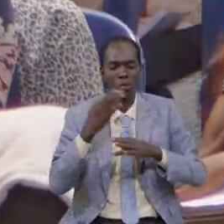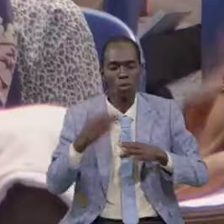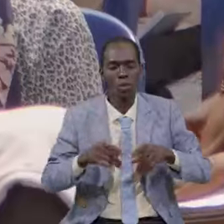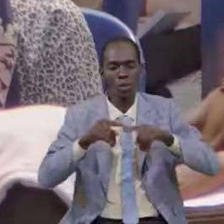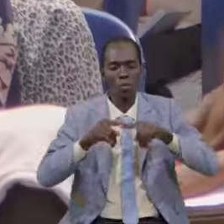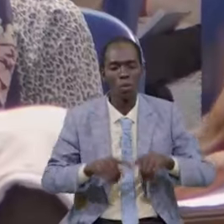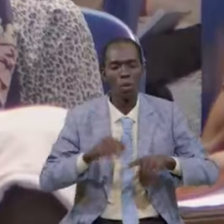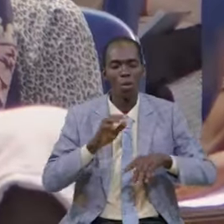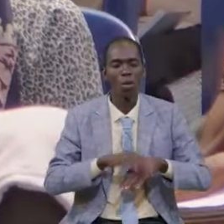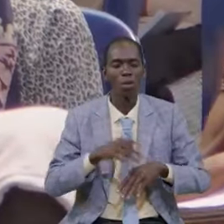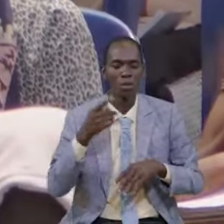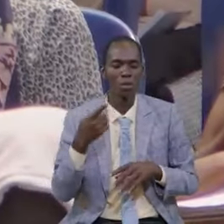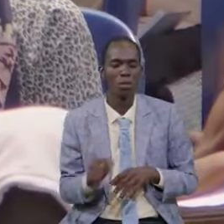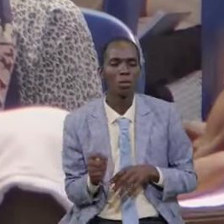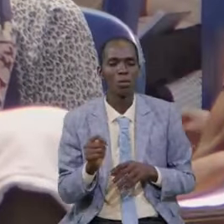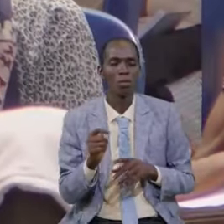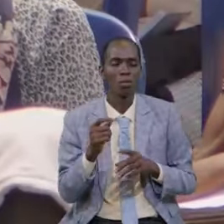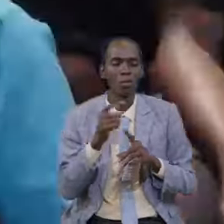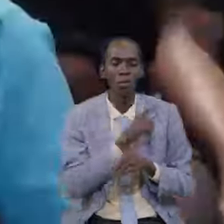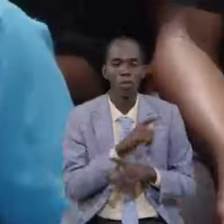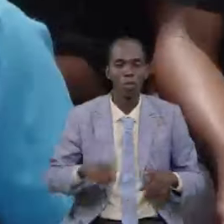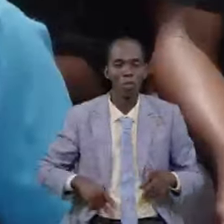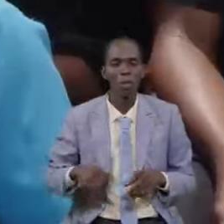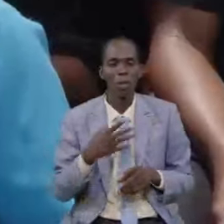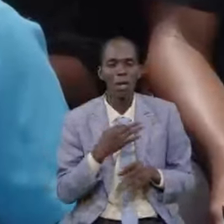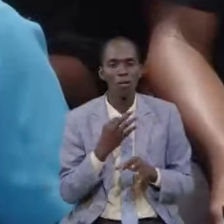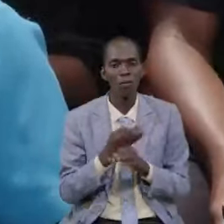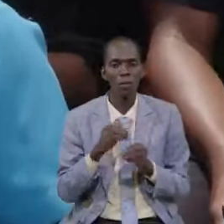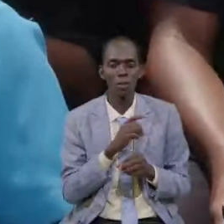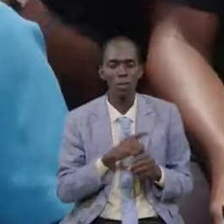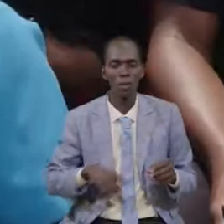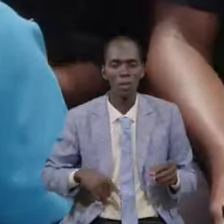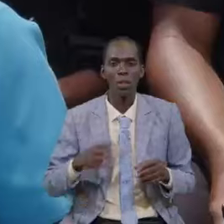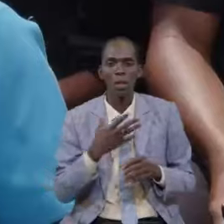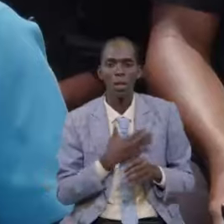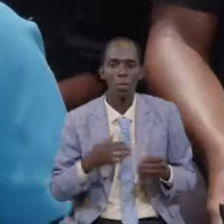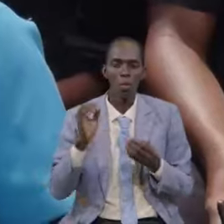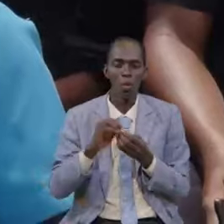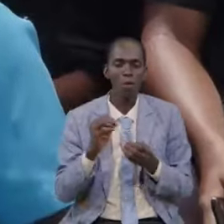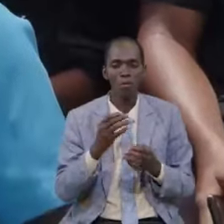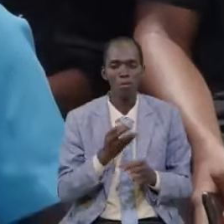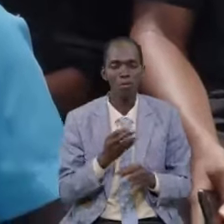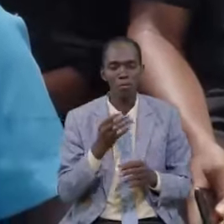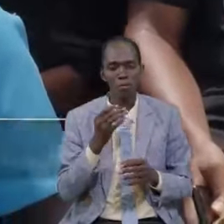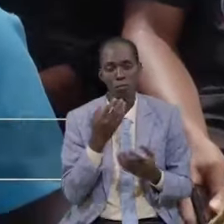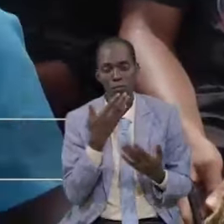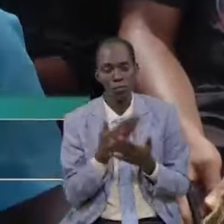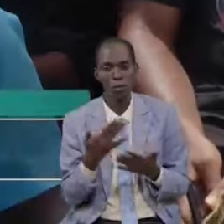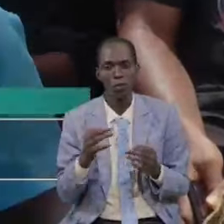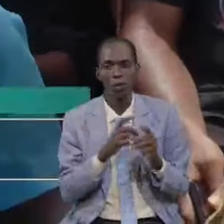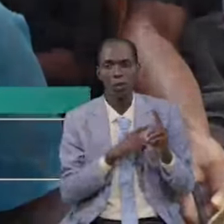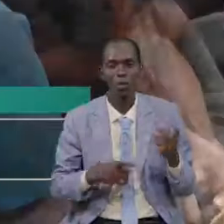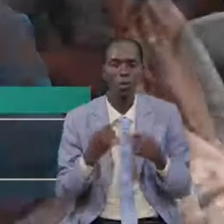the Lord. And more goodness of the Lord will come in your life in Jesus' name. See, there is transformed